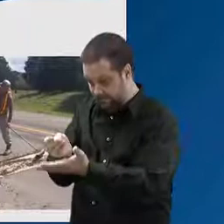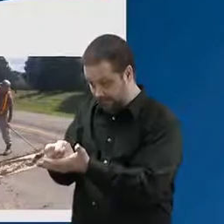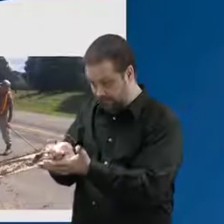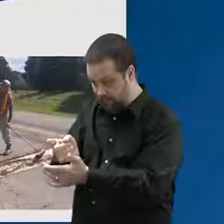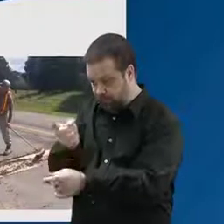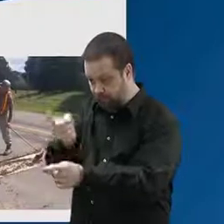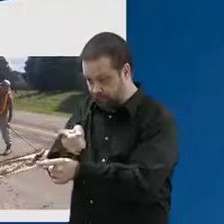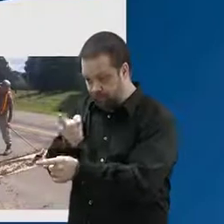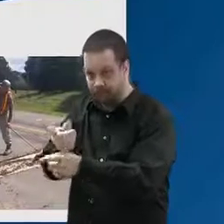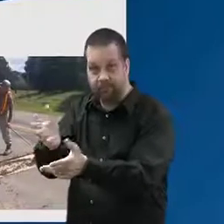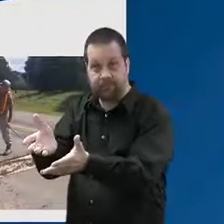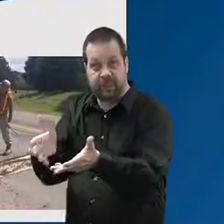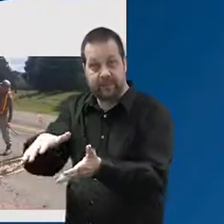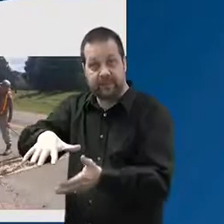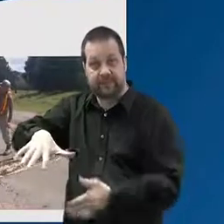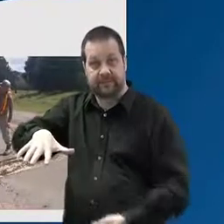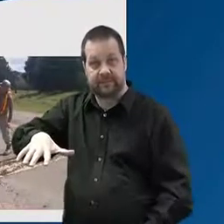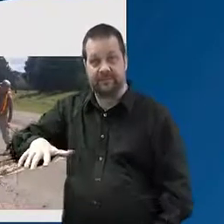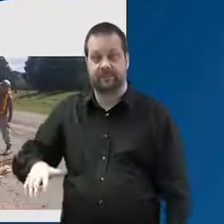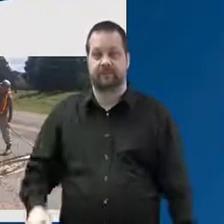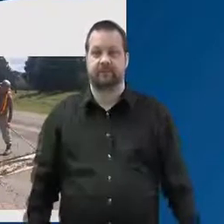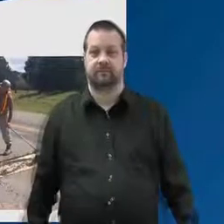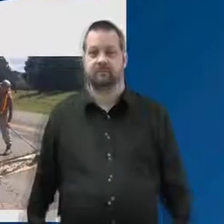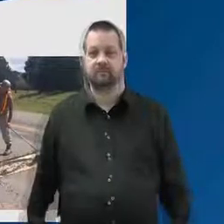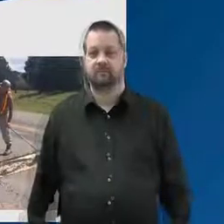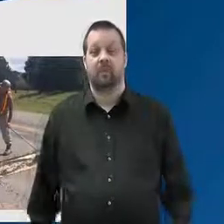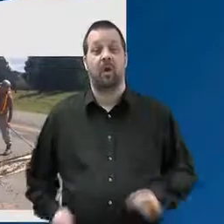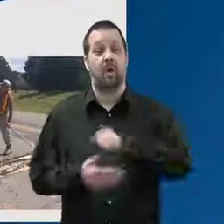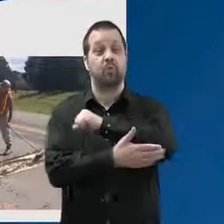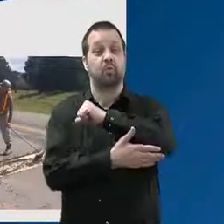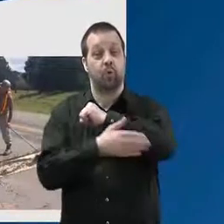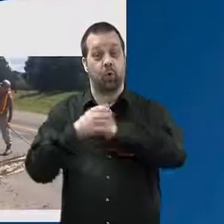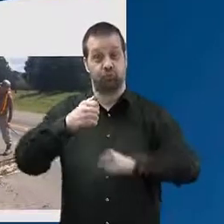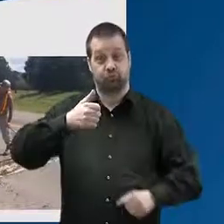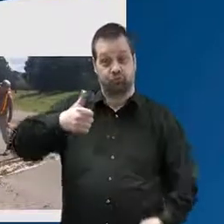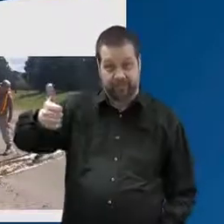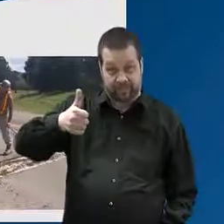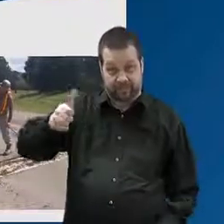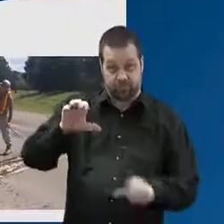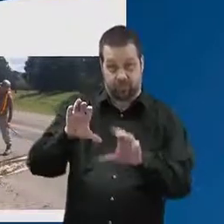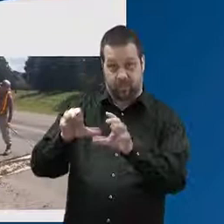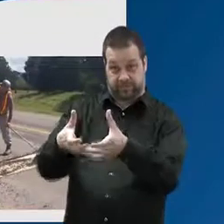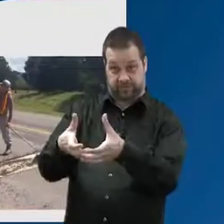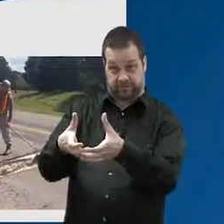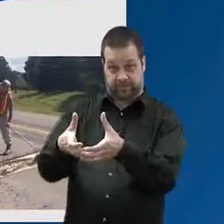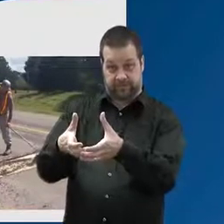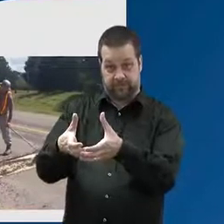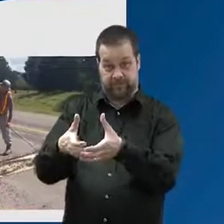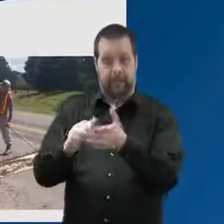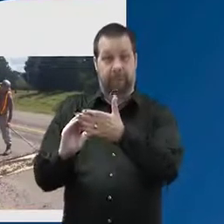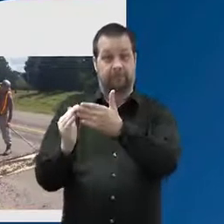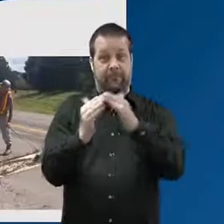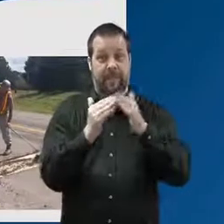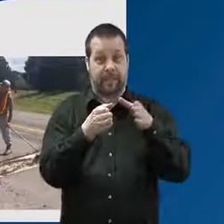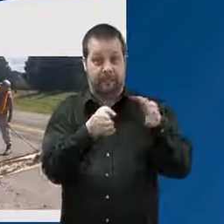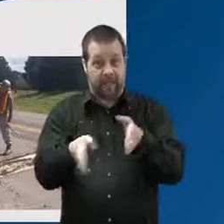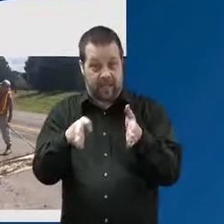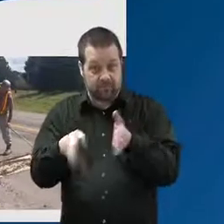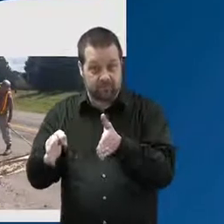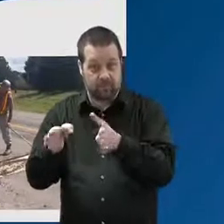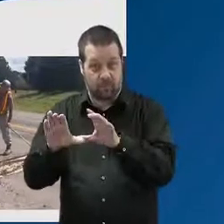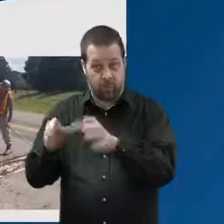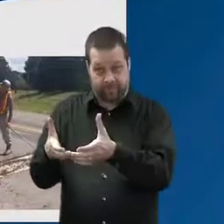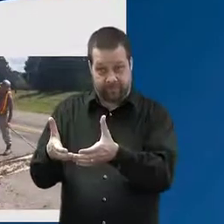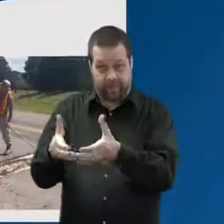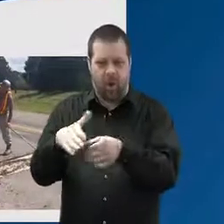Rural transportation organizations, metropolitan planning organizations, and local governments are responsible for identifying projects within